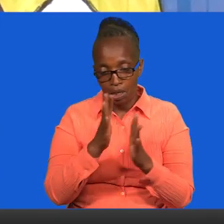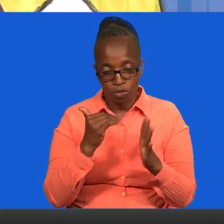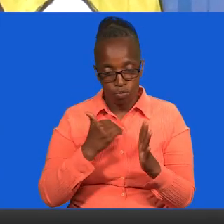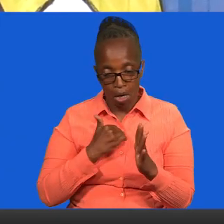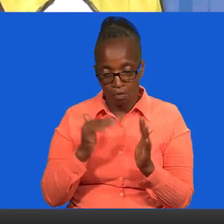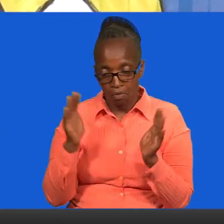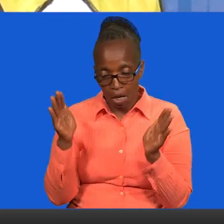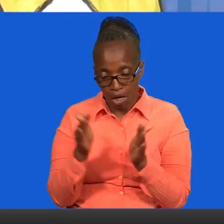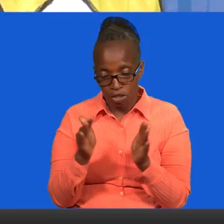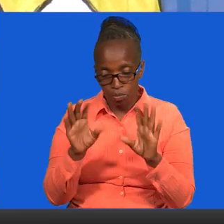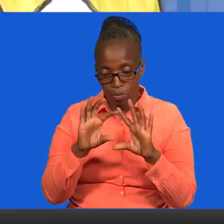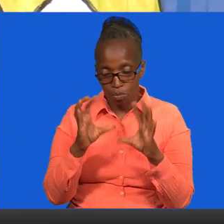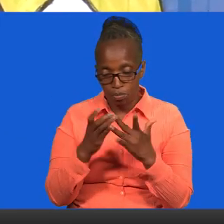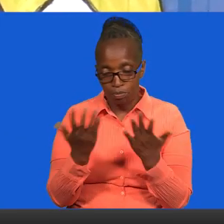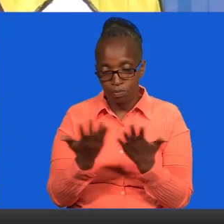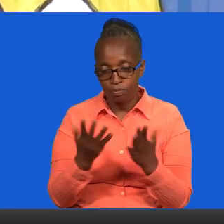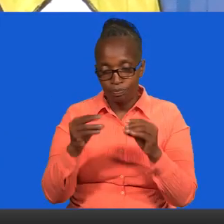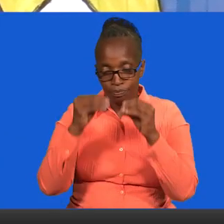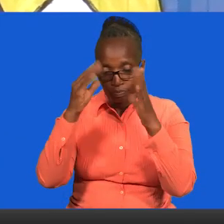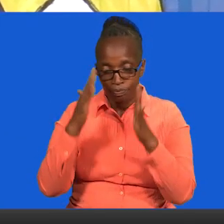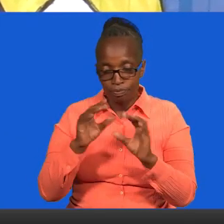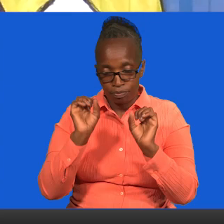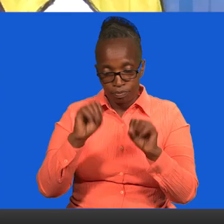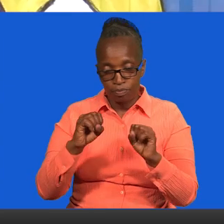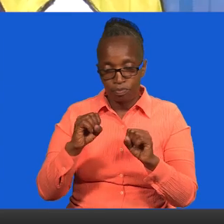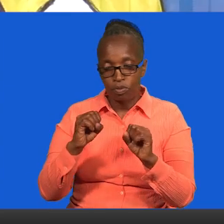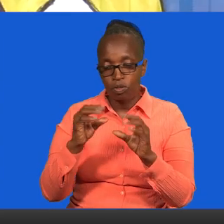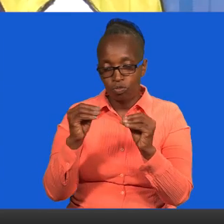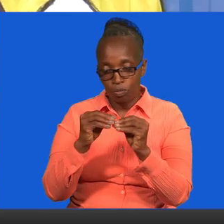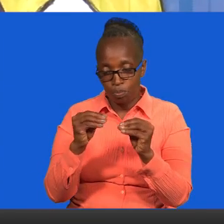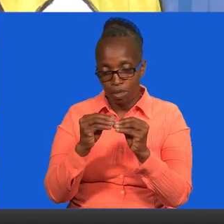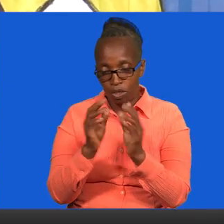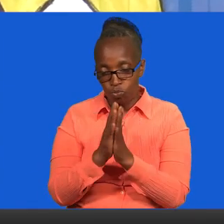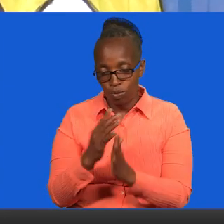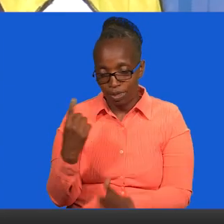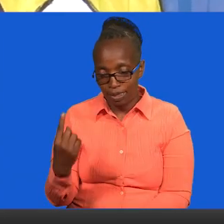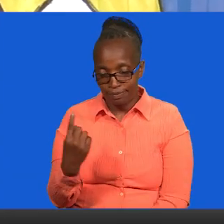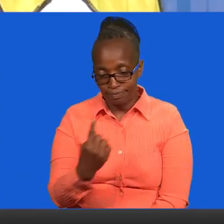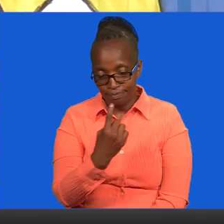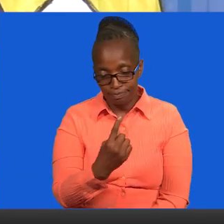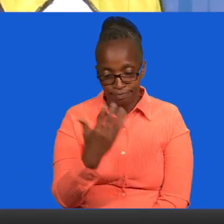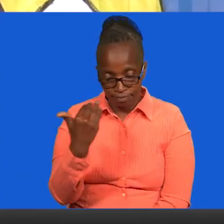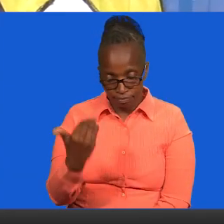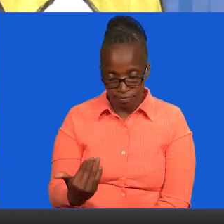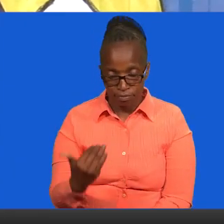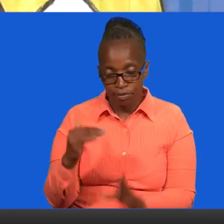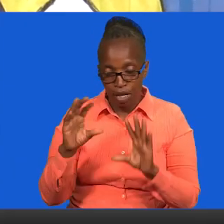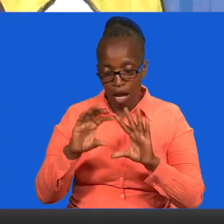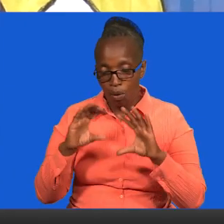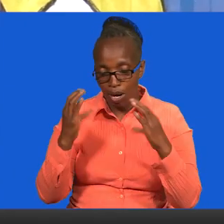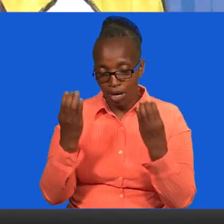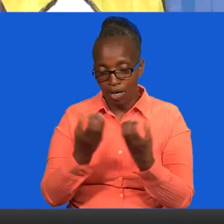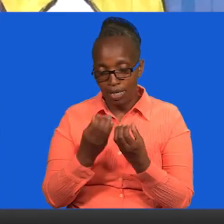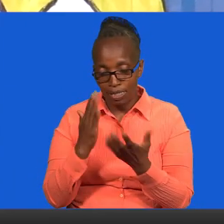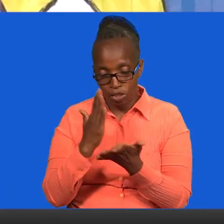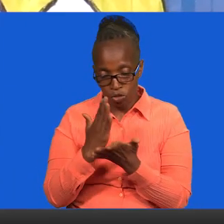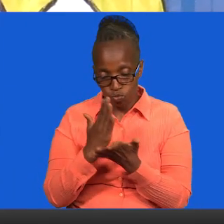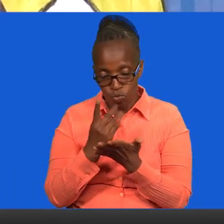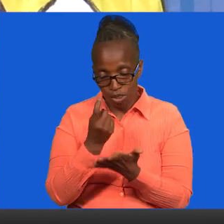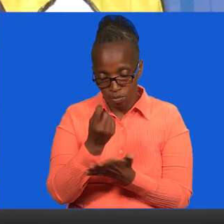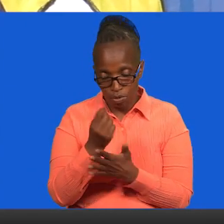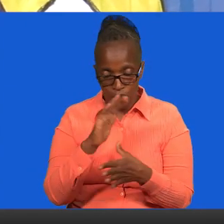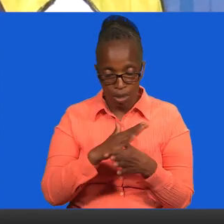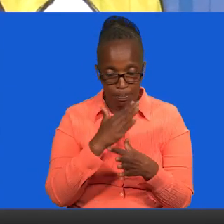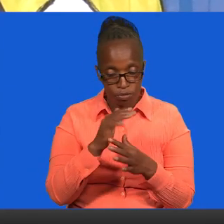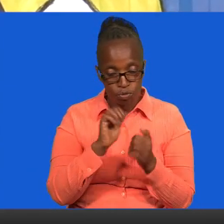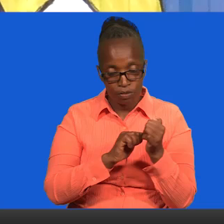a smaller class where a teacher is able to reach every child. Unlike other schools, we say that our class sizes